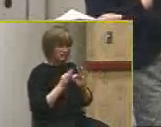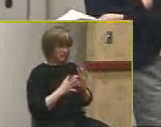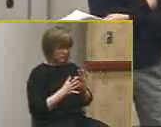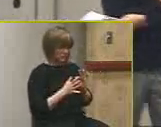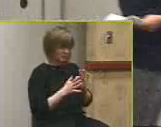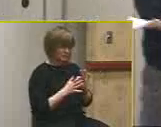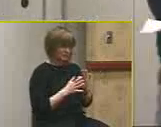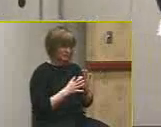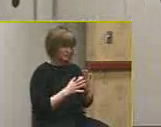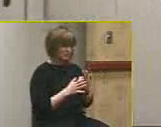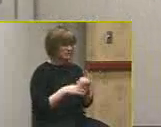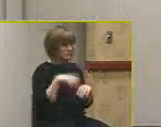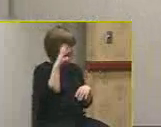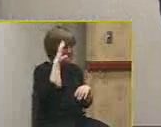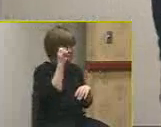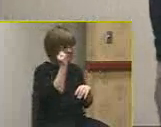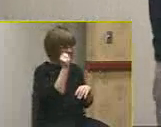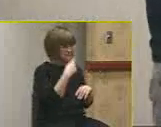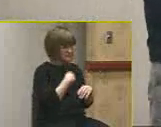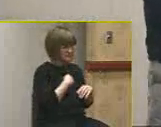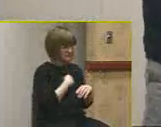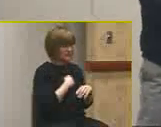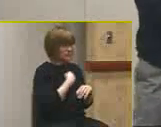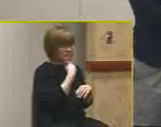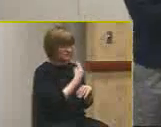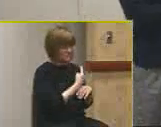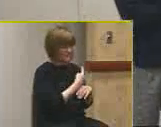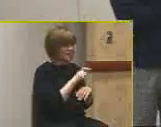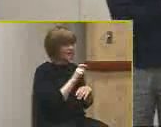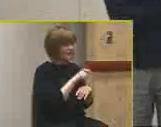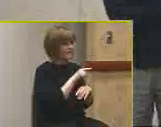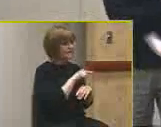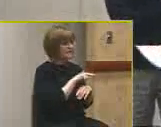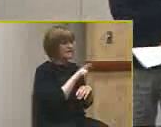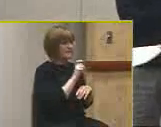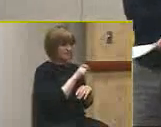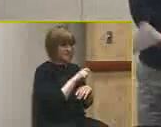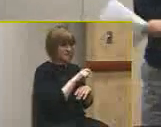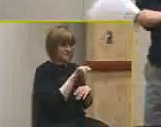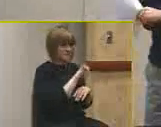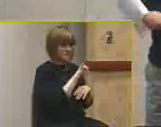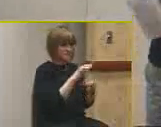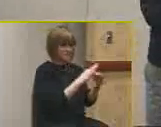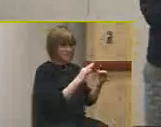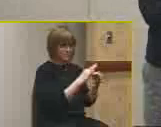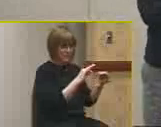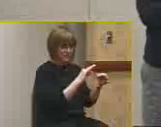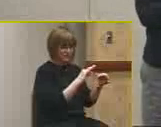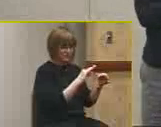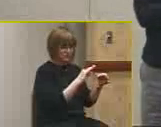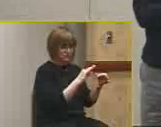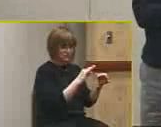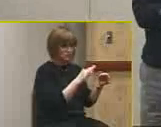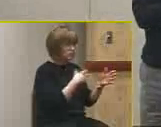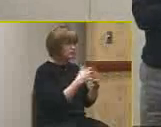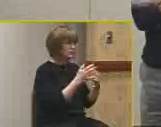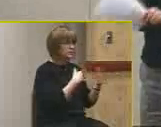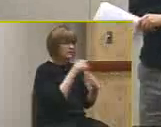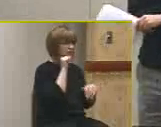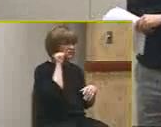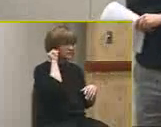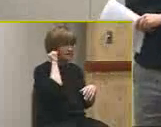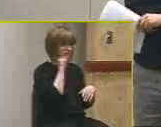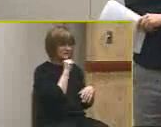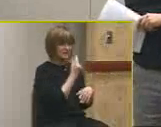So that would make sense to me that we would say he needs to have the same message no matter what adult is there, not just